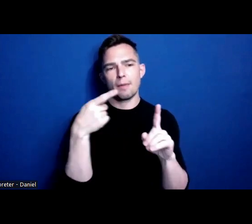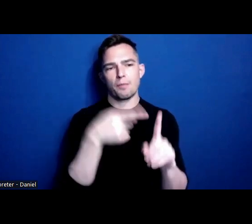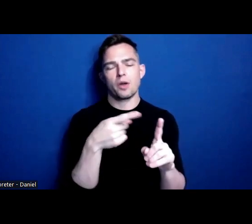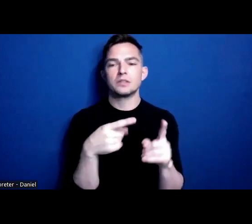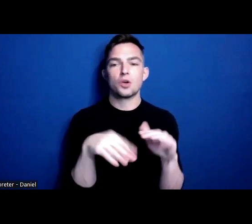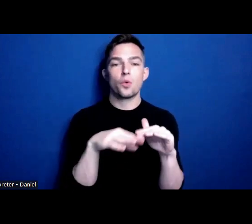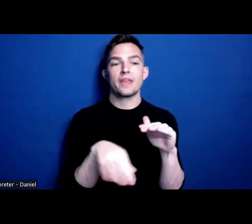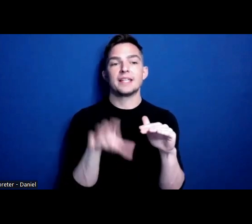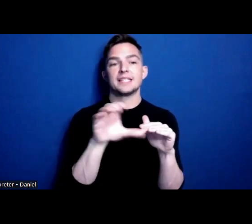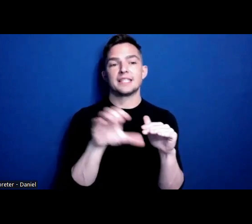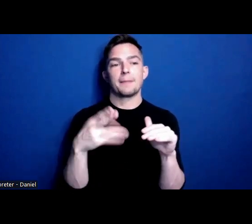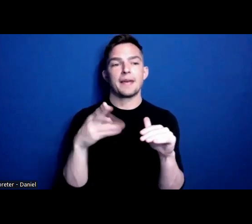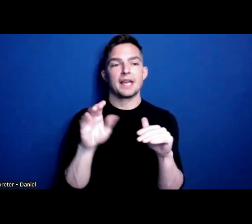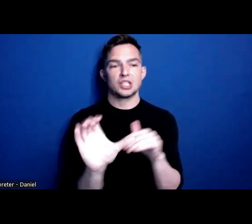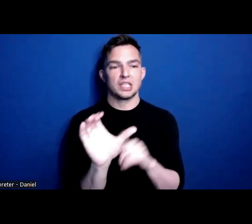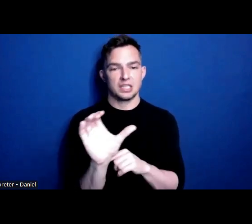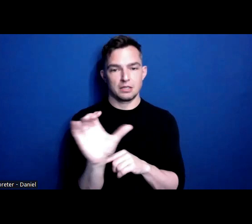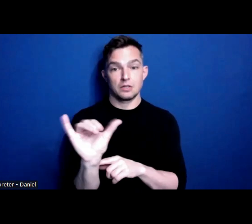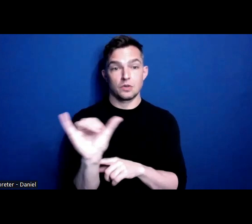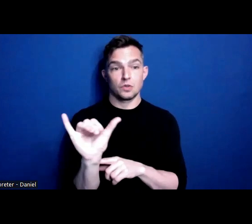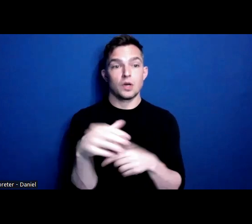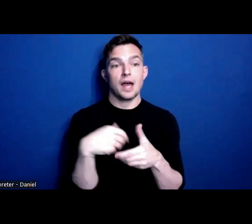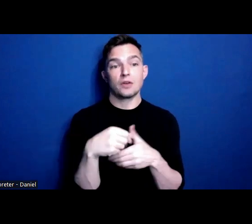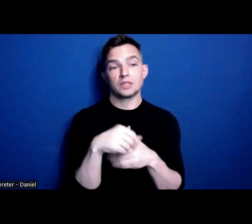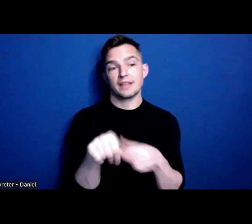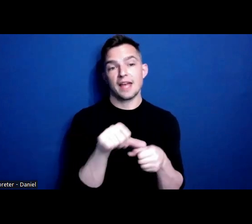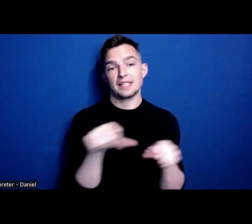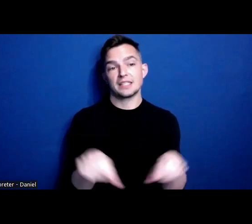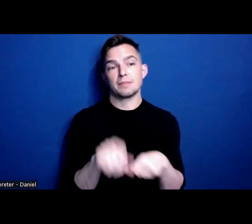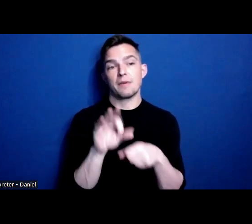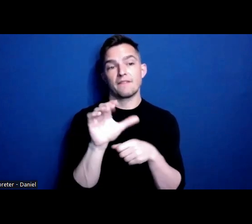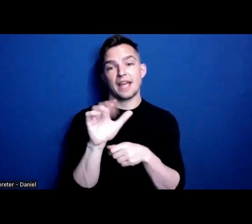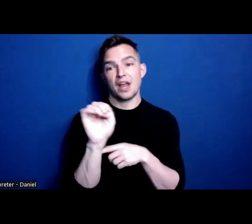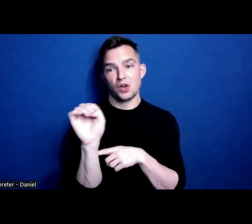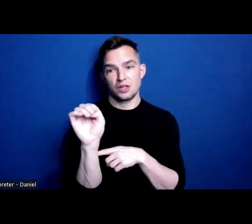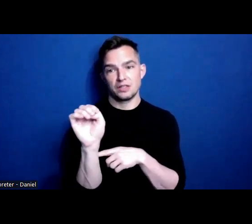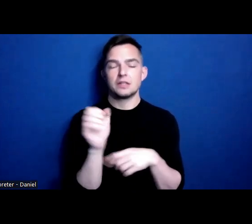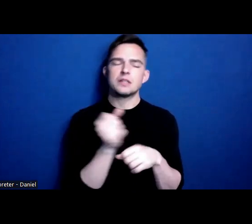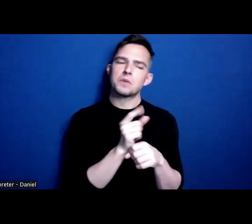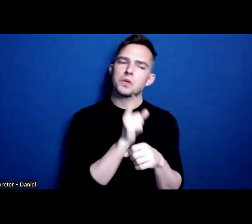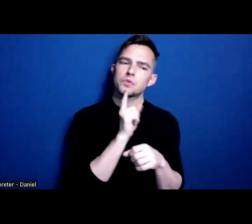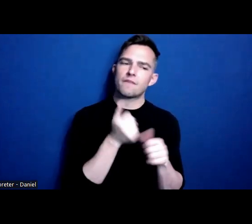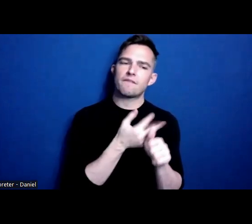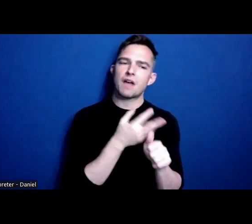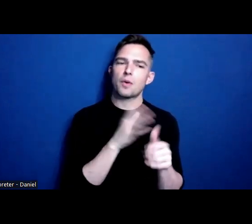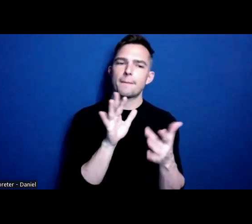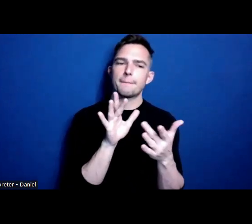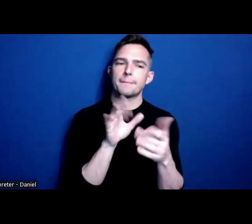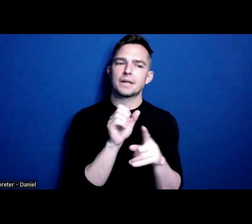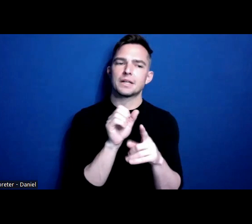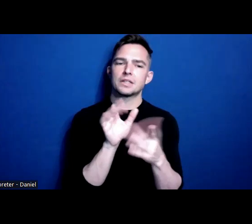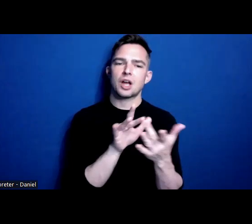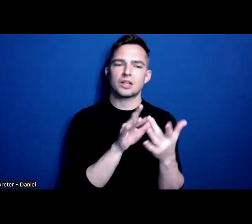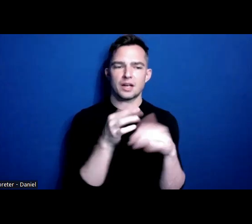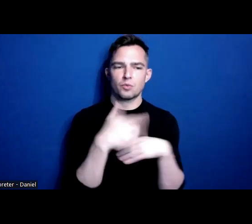within the CCBHC, but also outside that system of care to ensure that follow-up contacts and referrals may